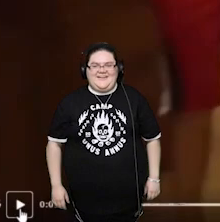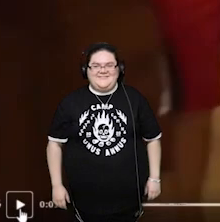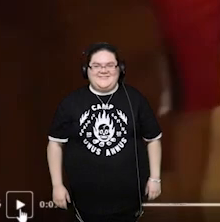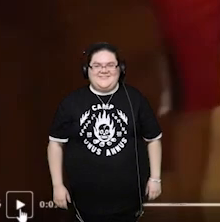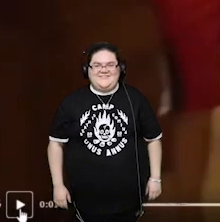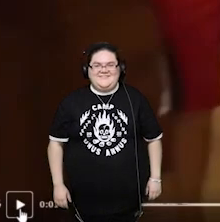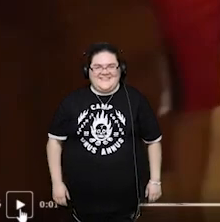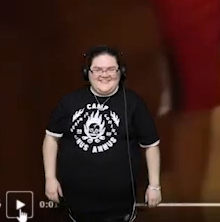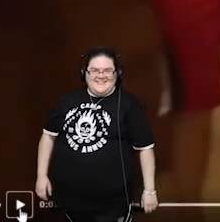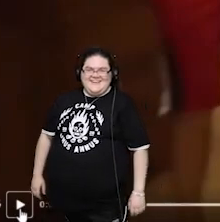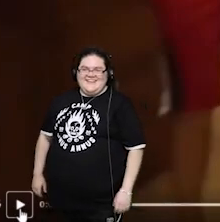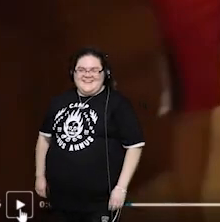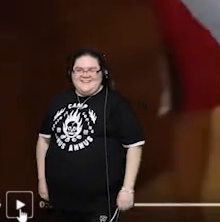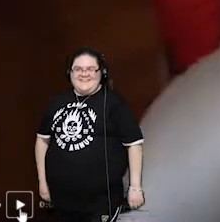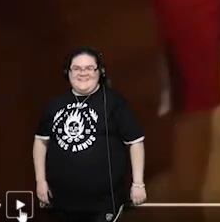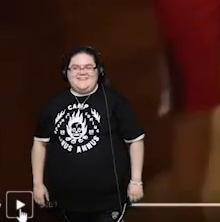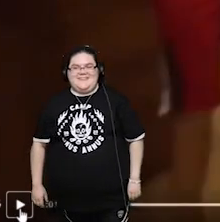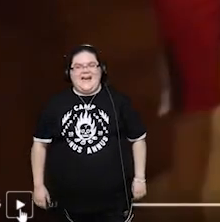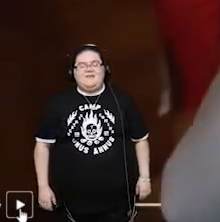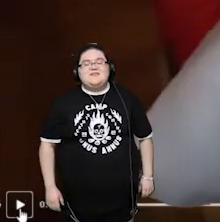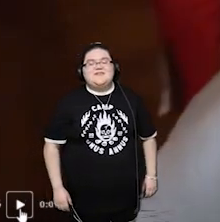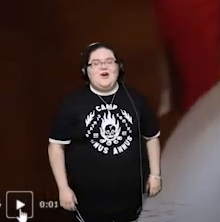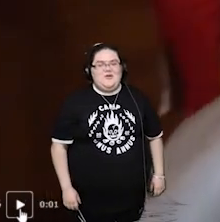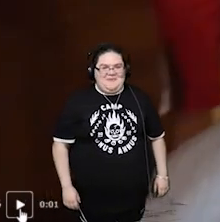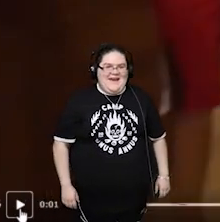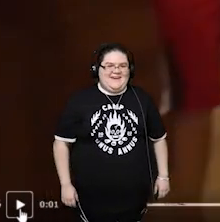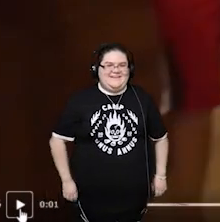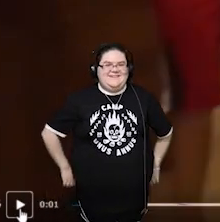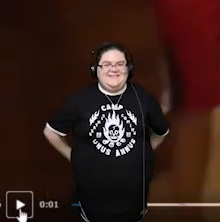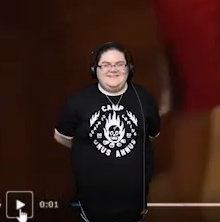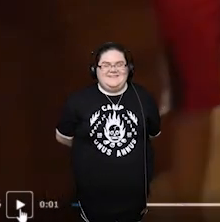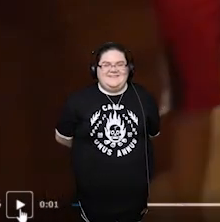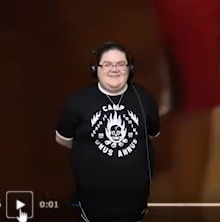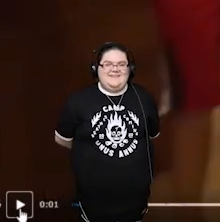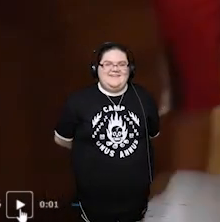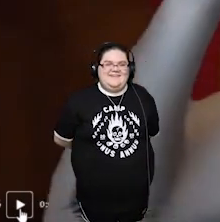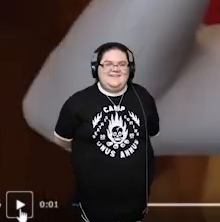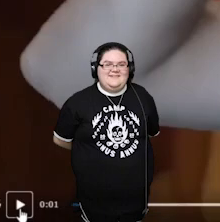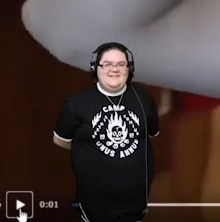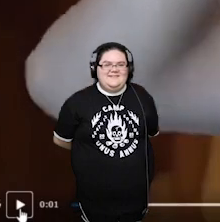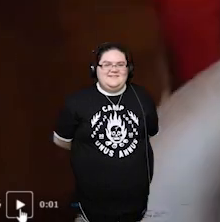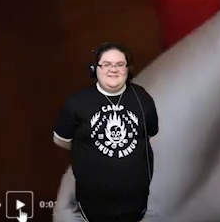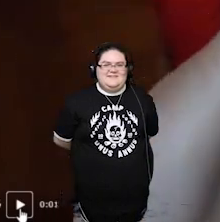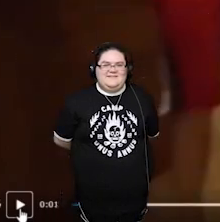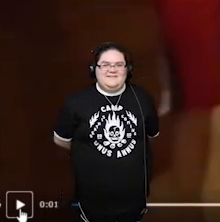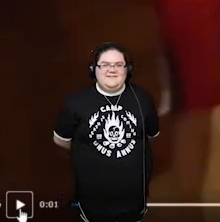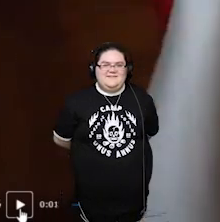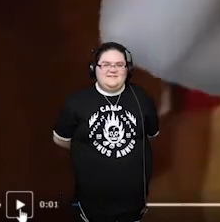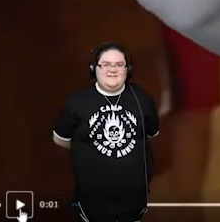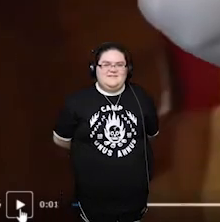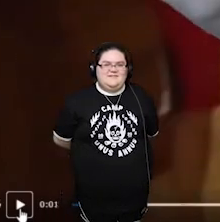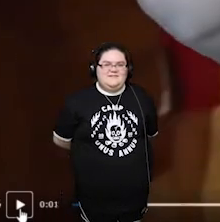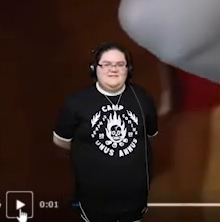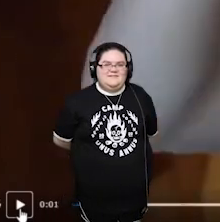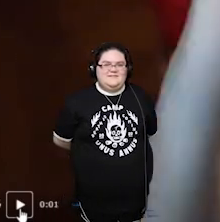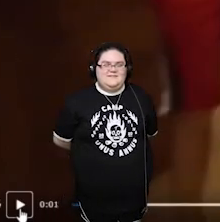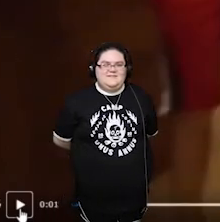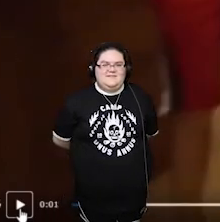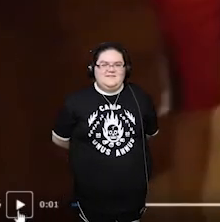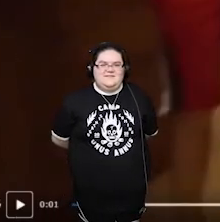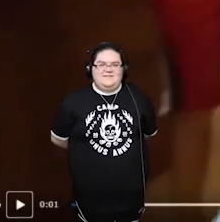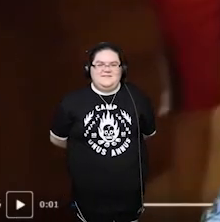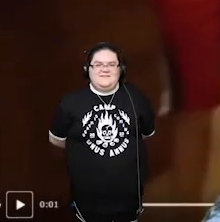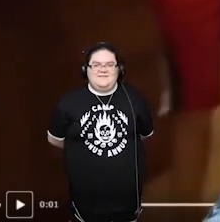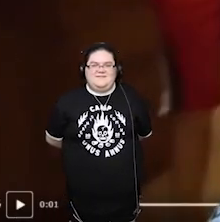hair now? Yeah, you do. It was like this, but far worse. Imagine it was so bad. Because I would just jump out of the shower and just sit down at my desk, put my headphone on. Headset